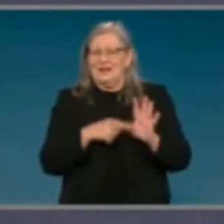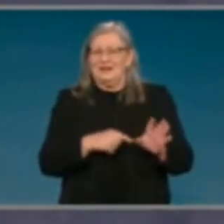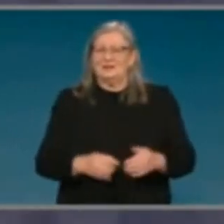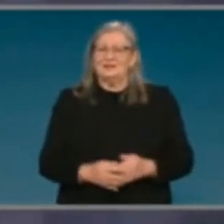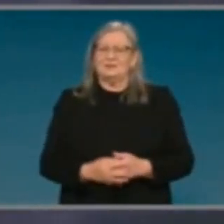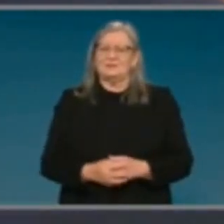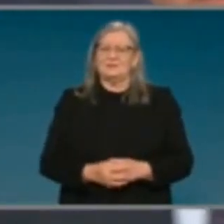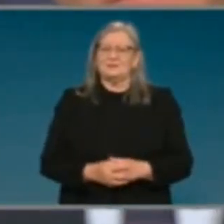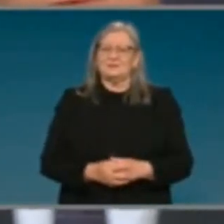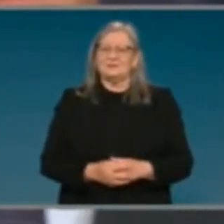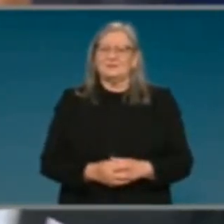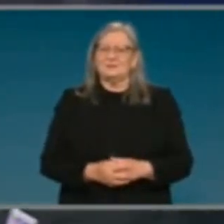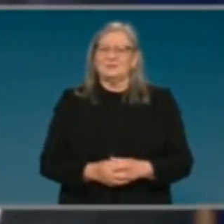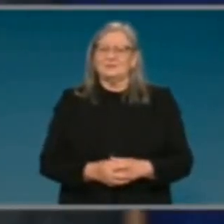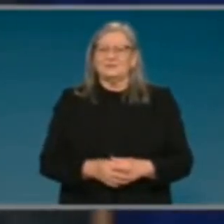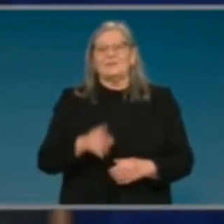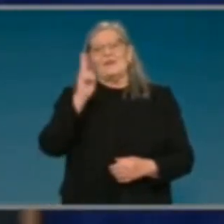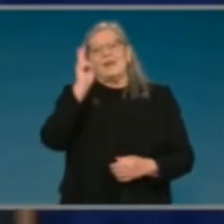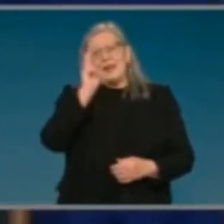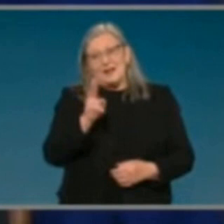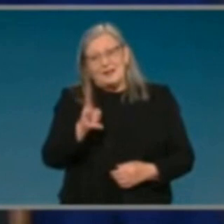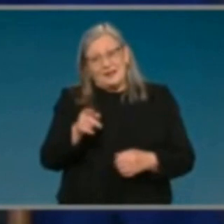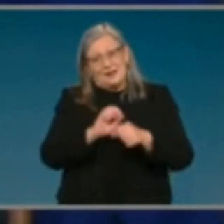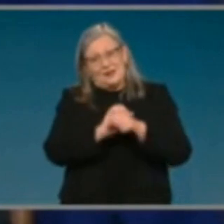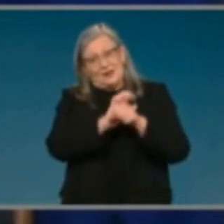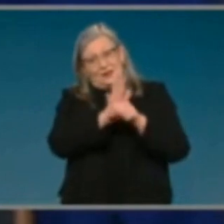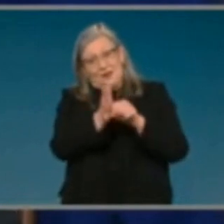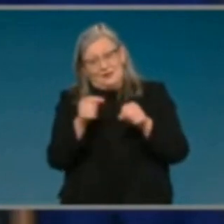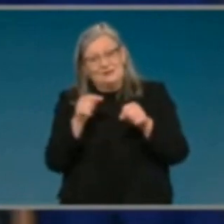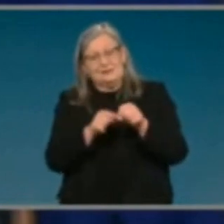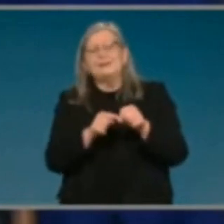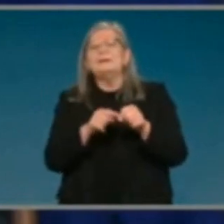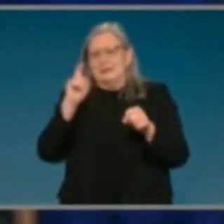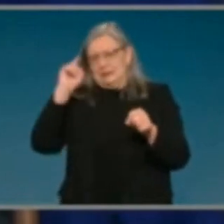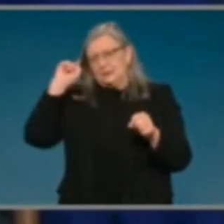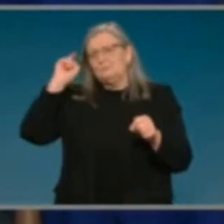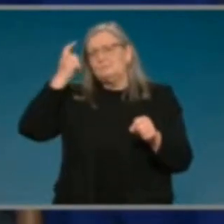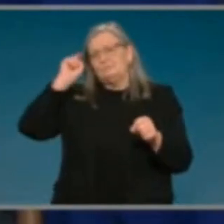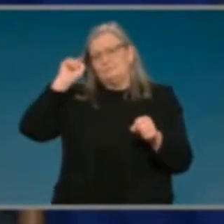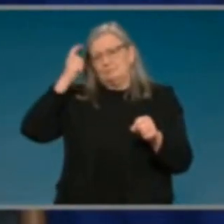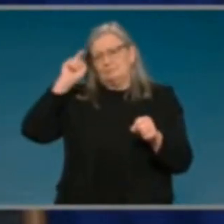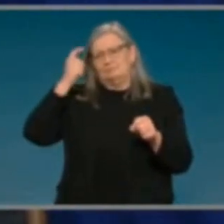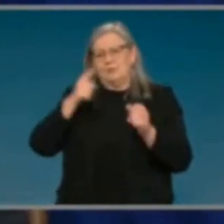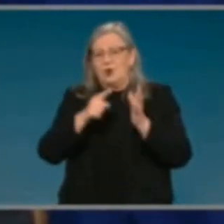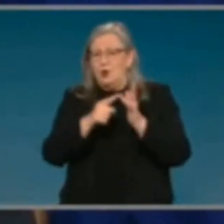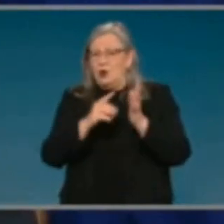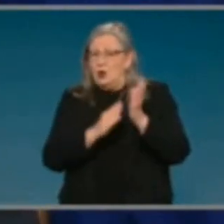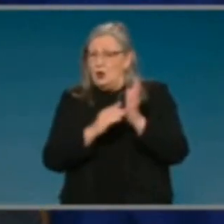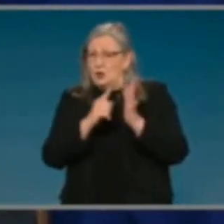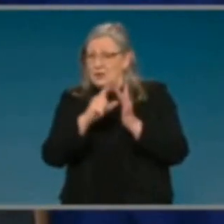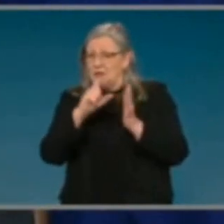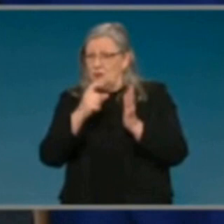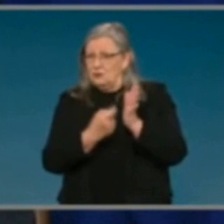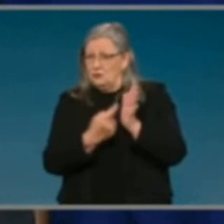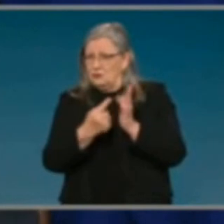this variant of concern which has been designated with the Omicron Greek letter